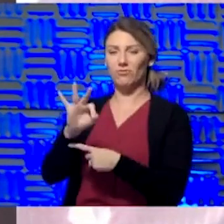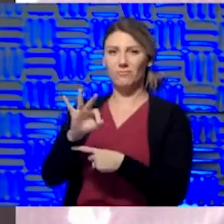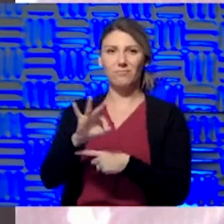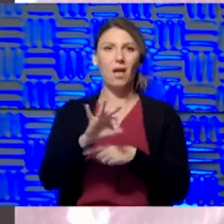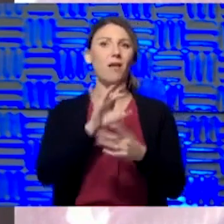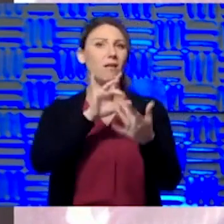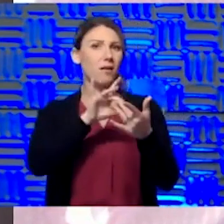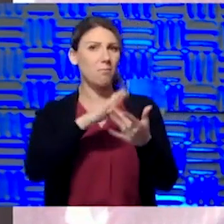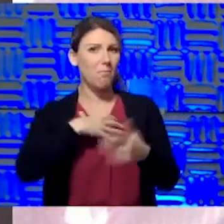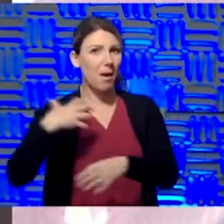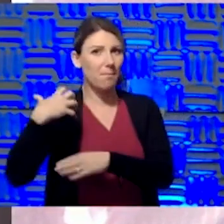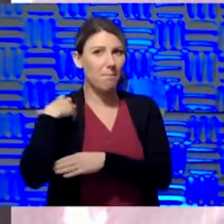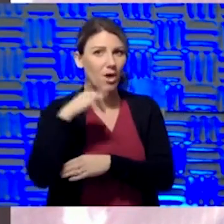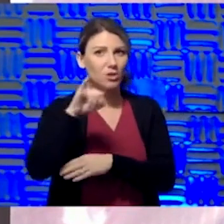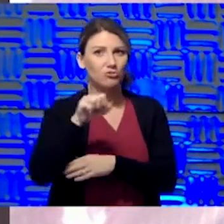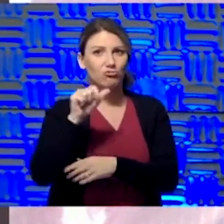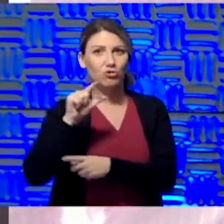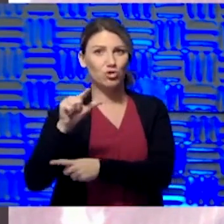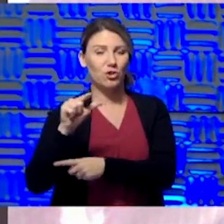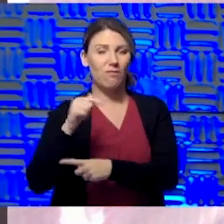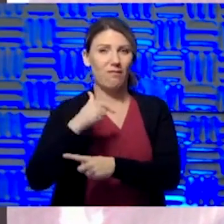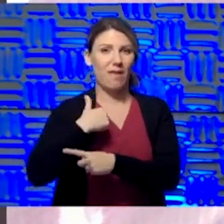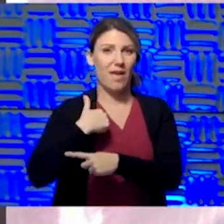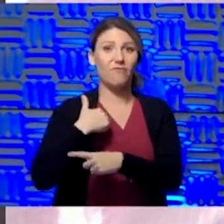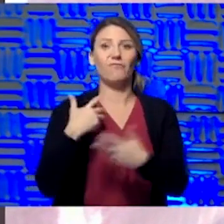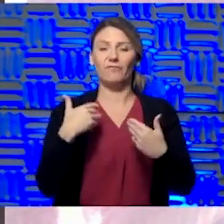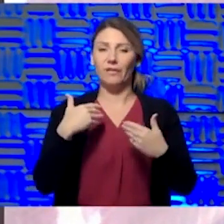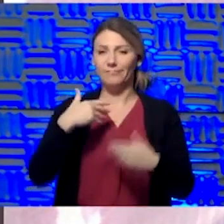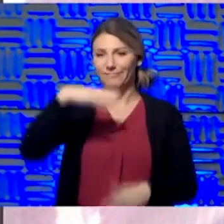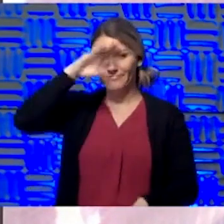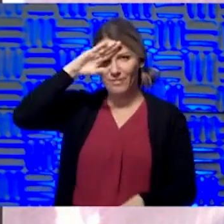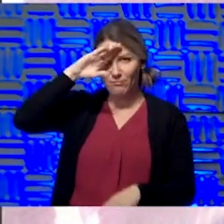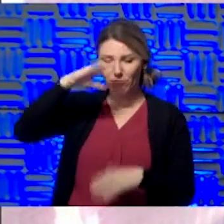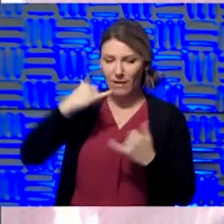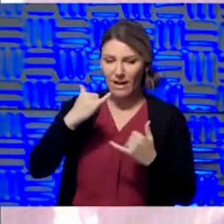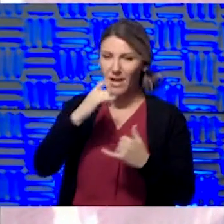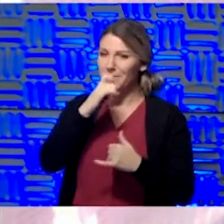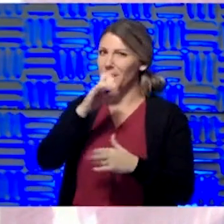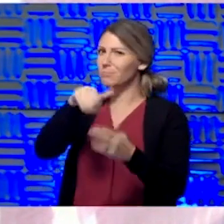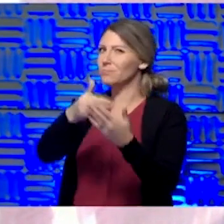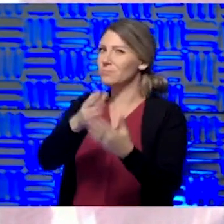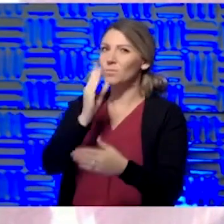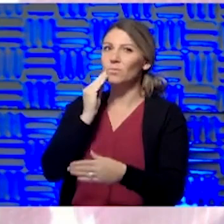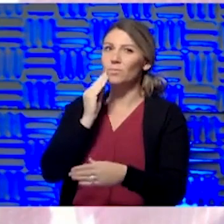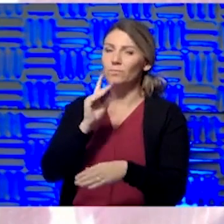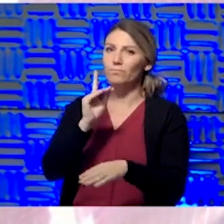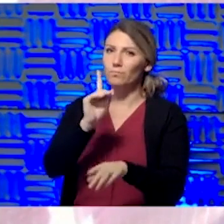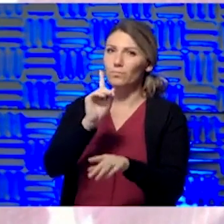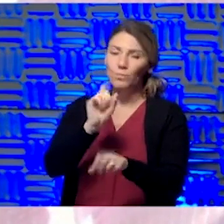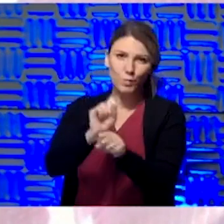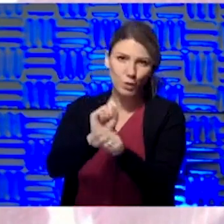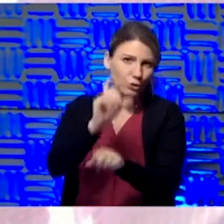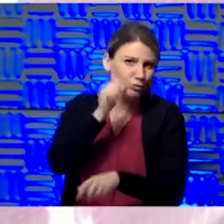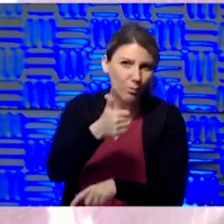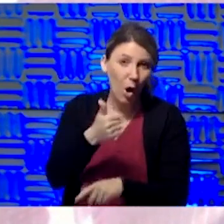hey, I'm having a fever right now. I'm not going to come into work tomorrow because I know, the status of what's going on where